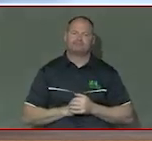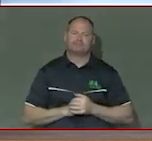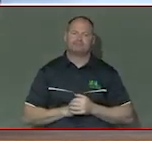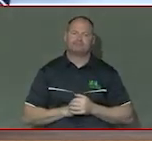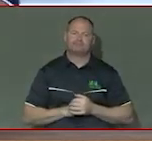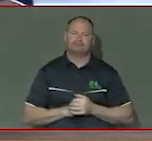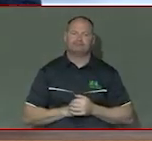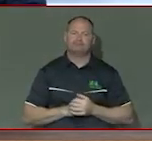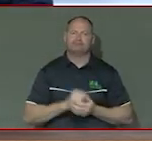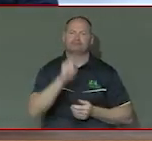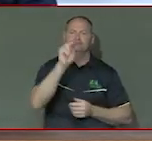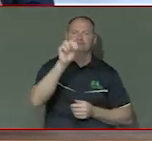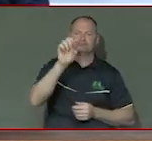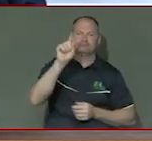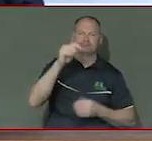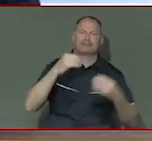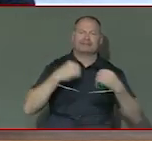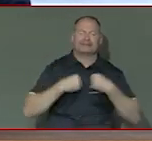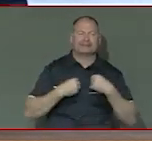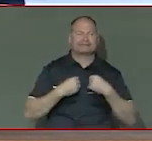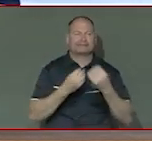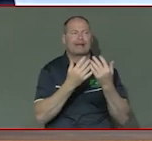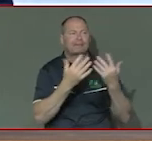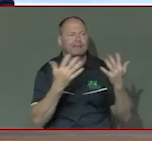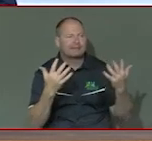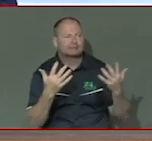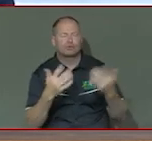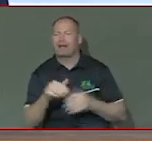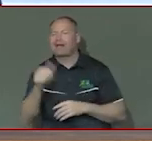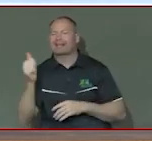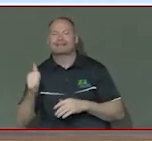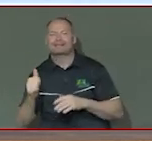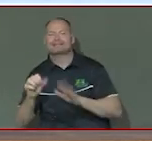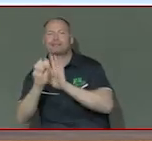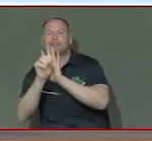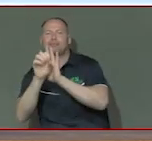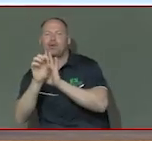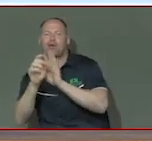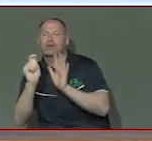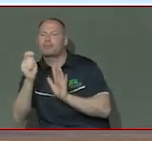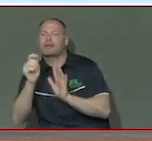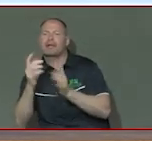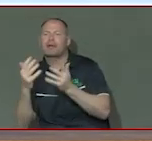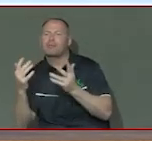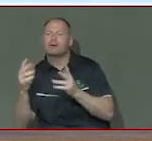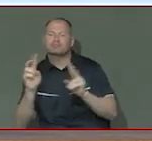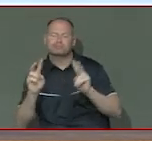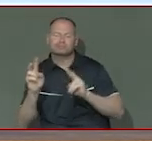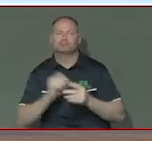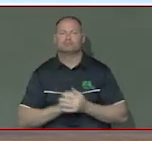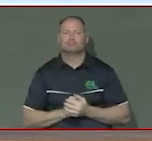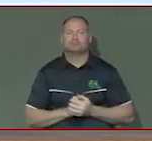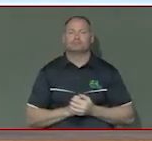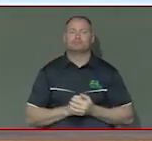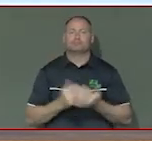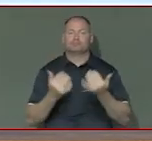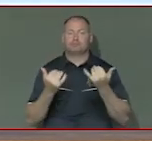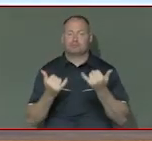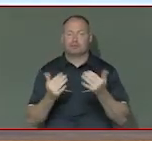to determine whether they will buy that share. All right. Then we have the dividends per